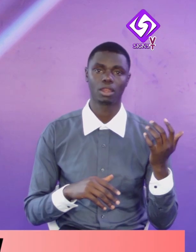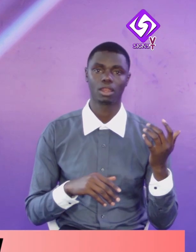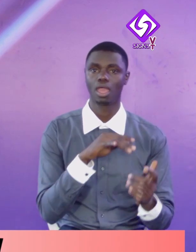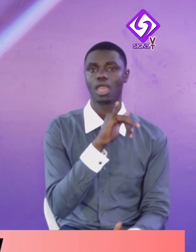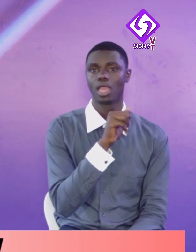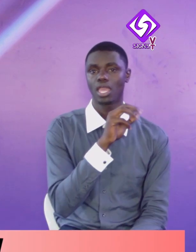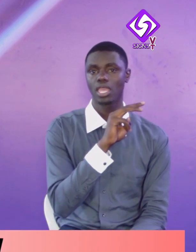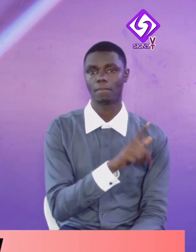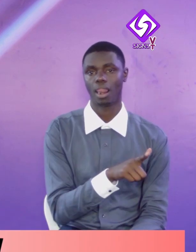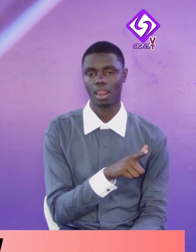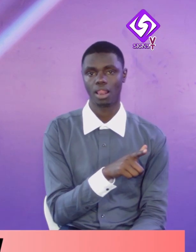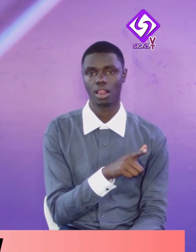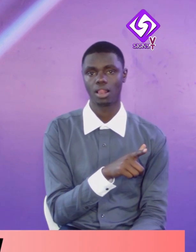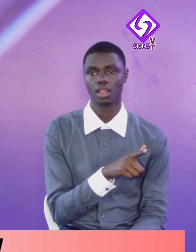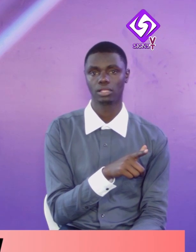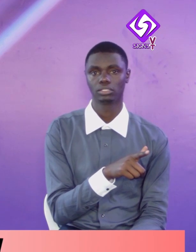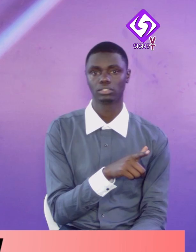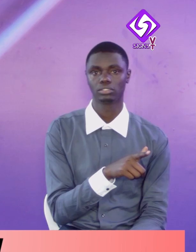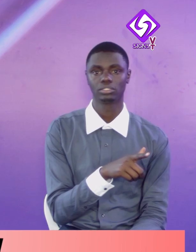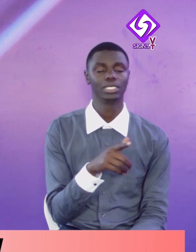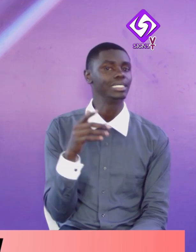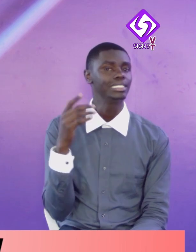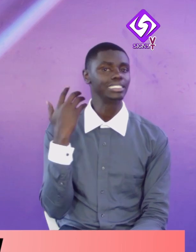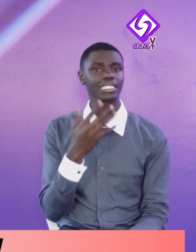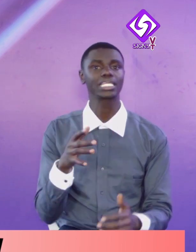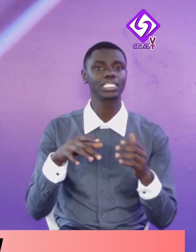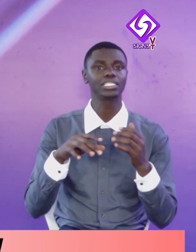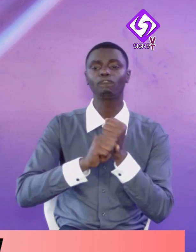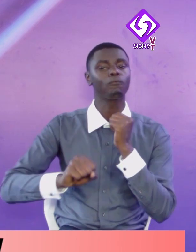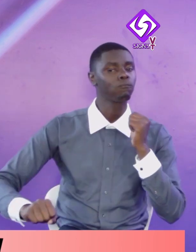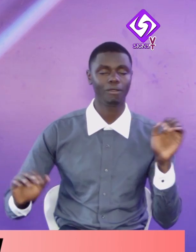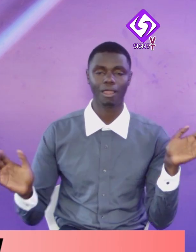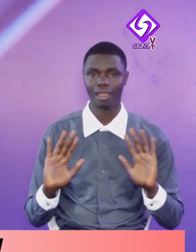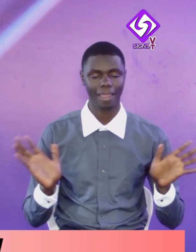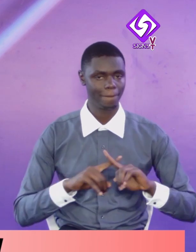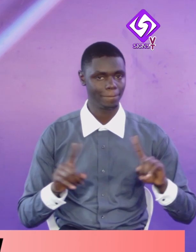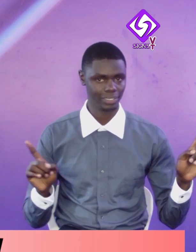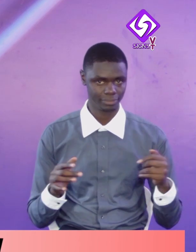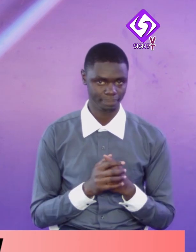So I don't want to go deeper into there, but Mololo, what I'm telling you,